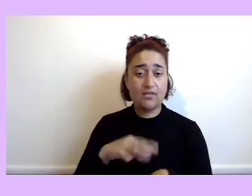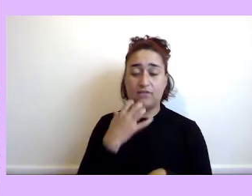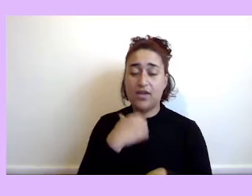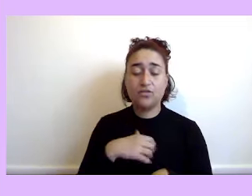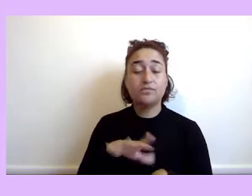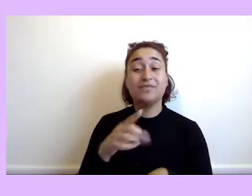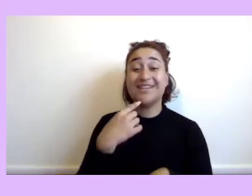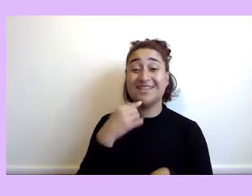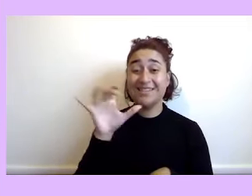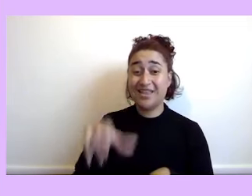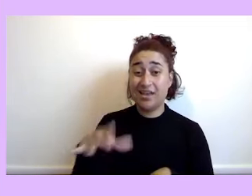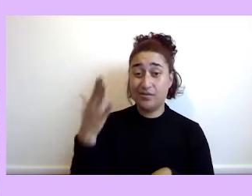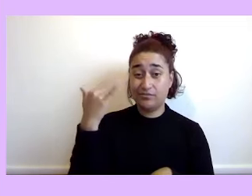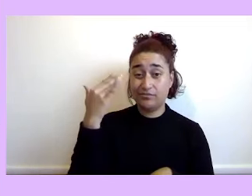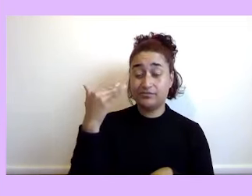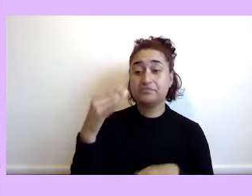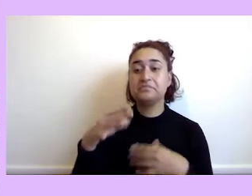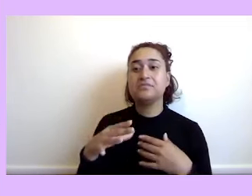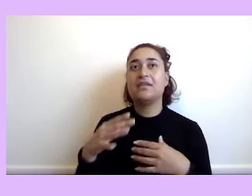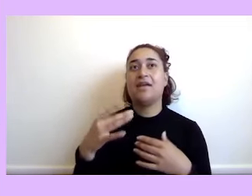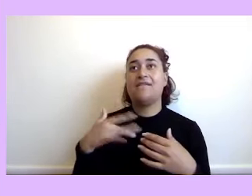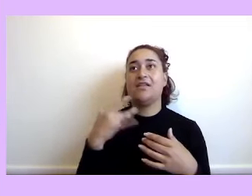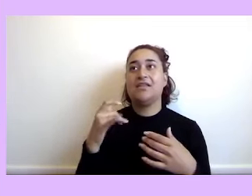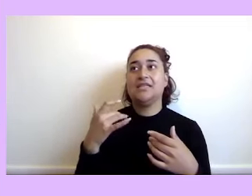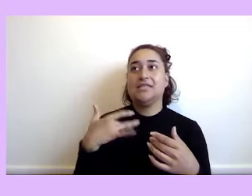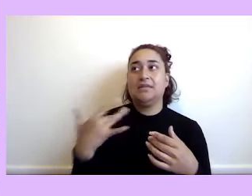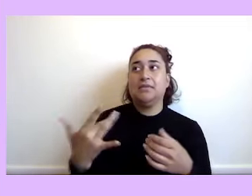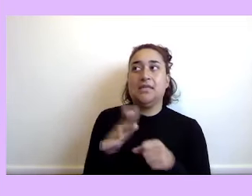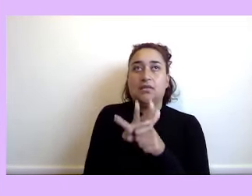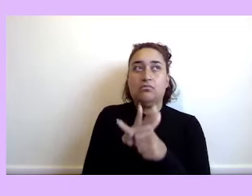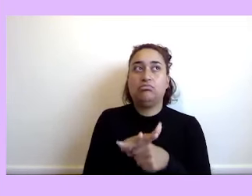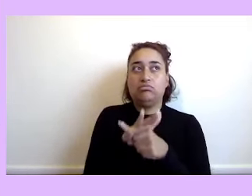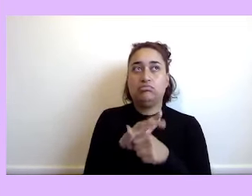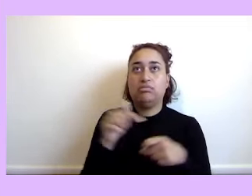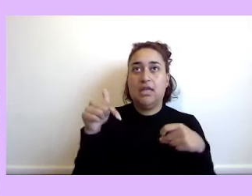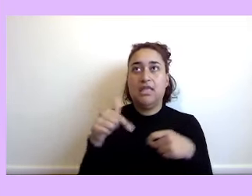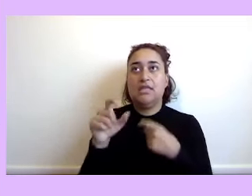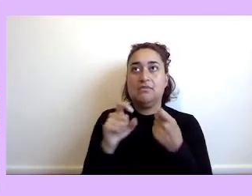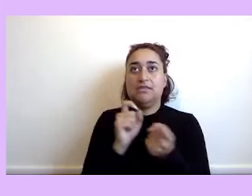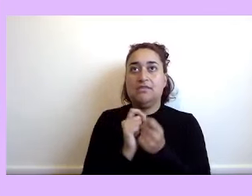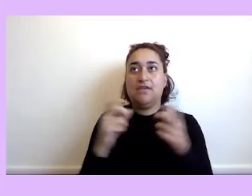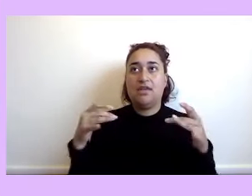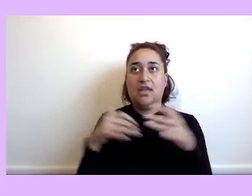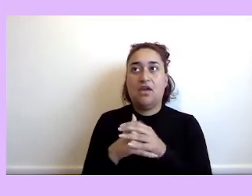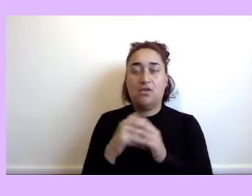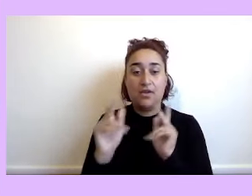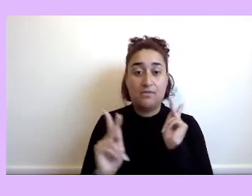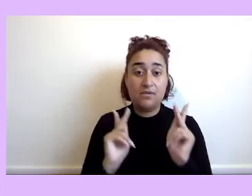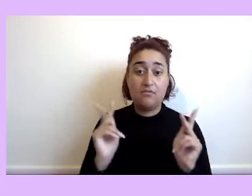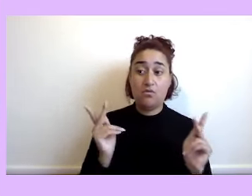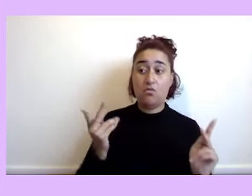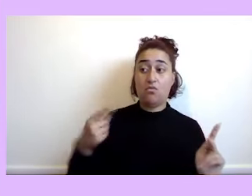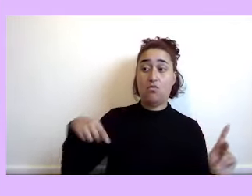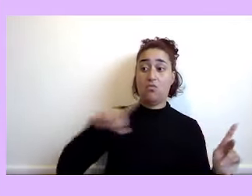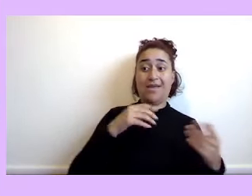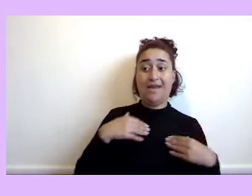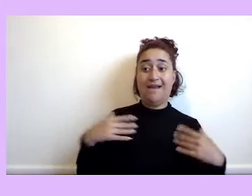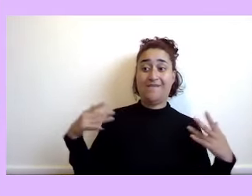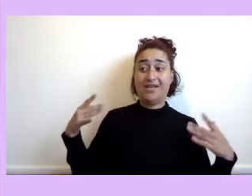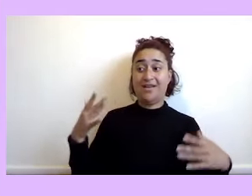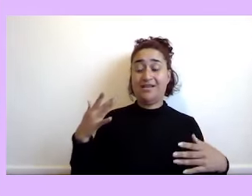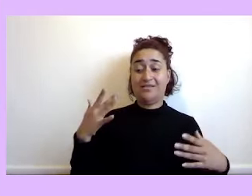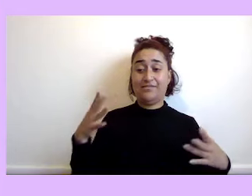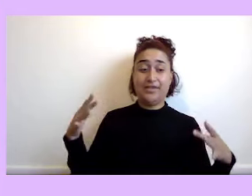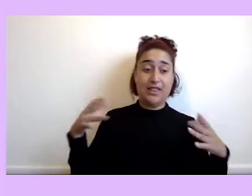say that because there is an inherent tension in this particular gathering of people. We have a collection of